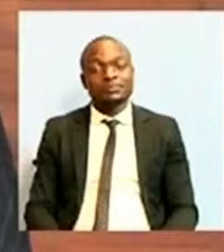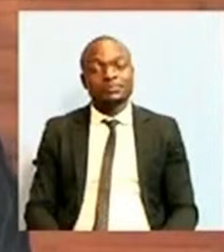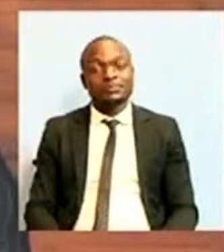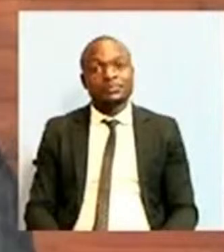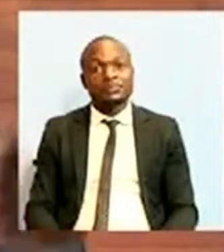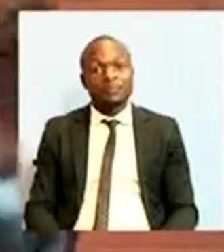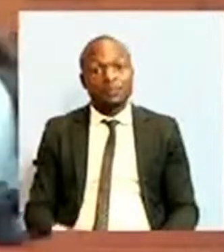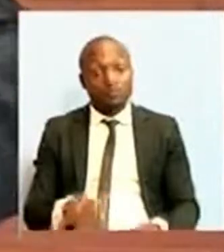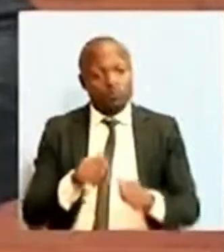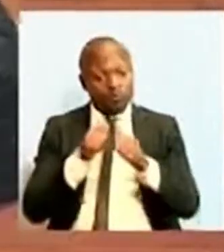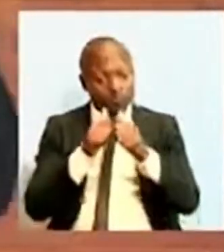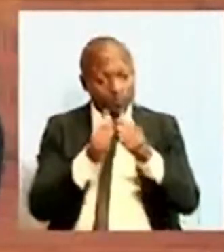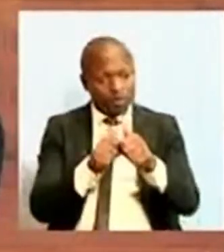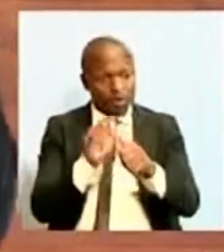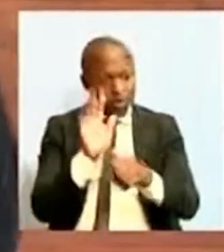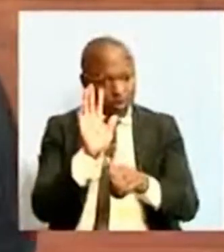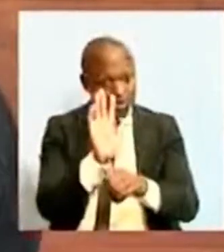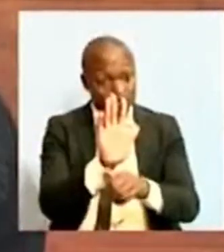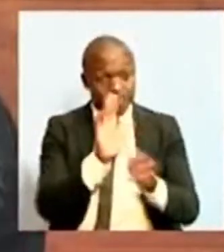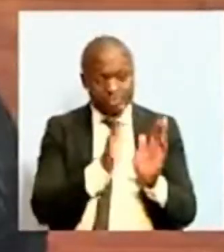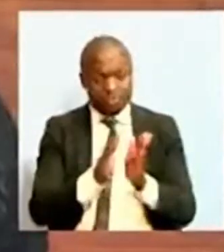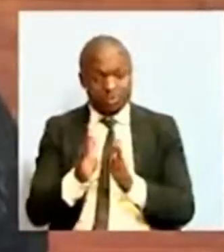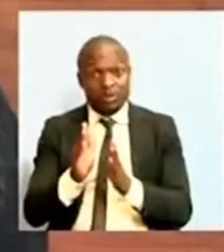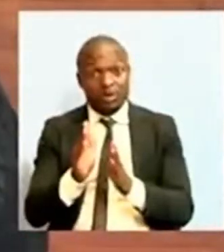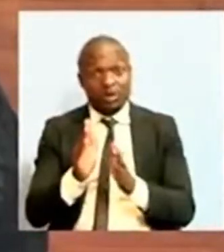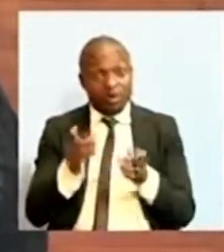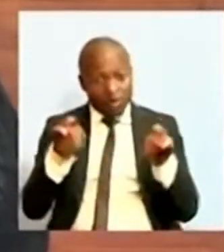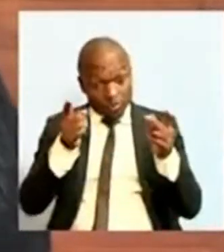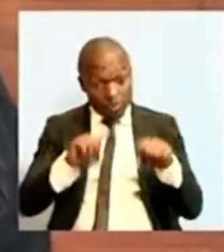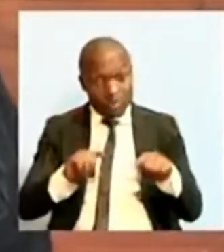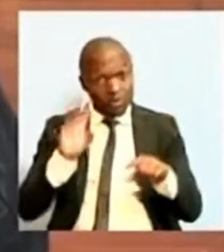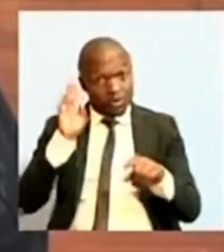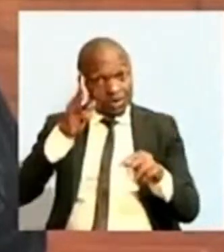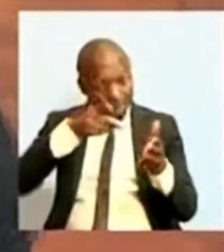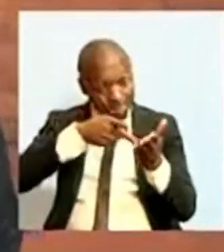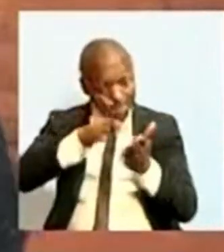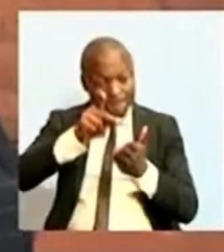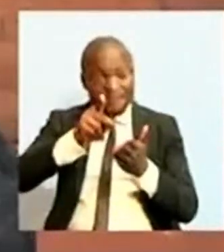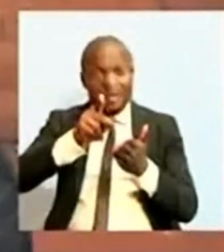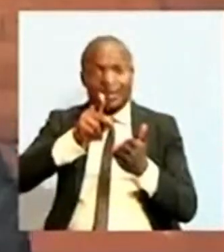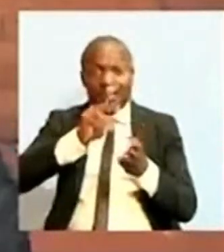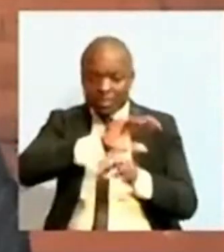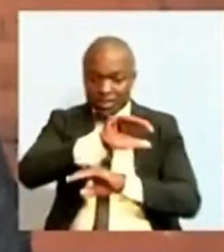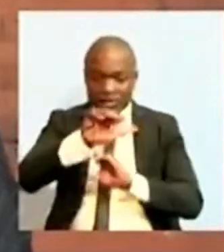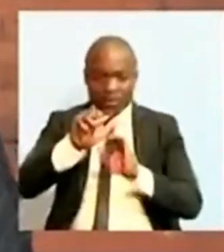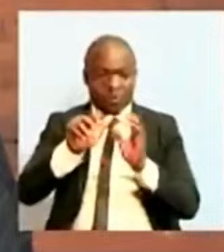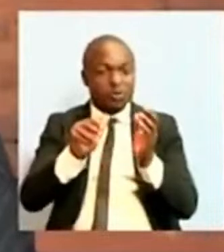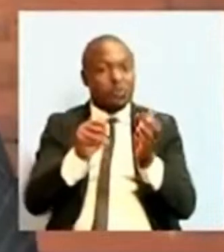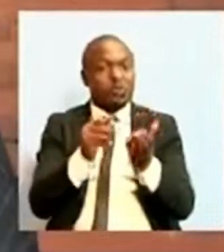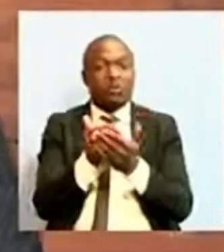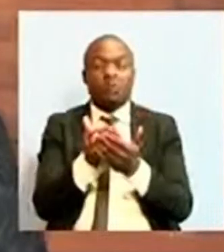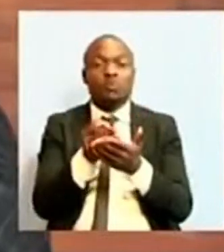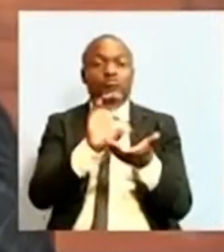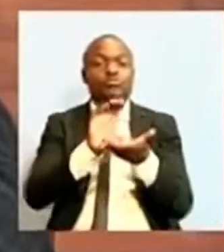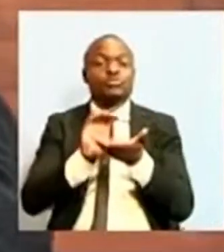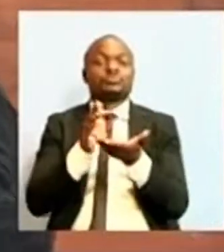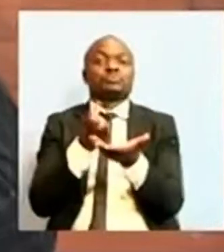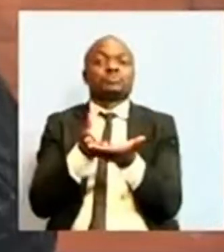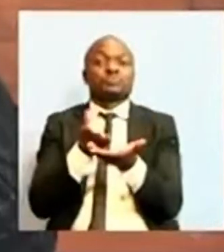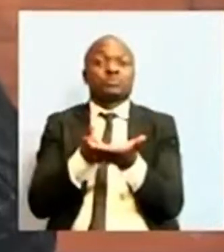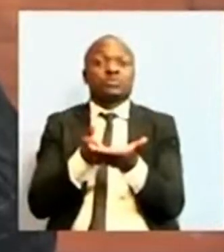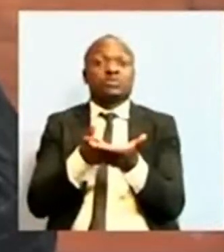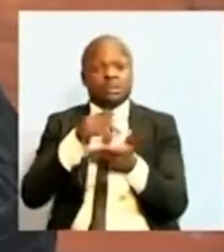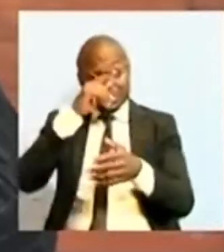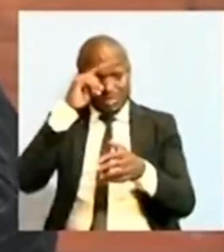according to your plan, when do you intend to finish off paying this statutory obligation? Because you need